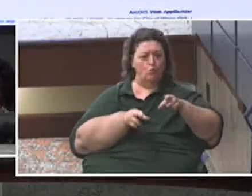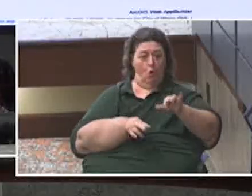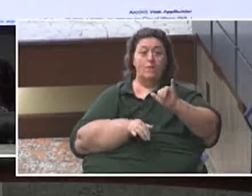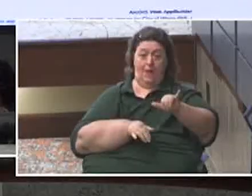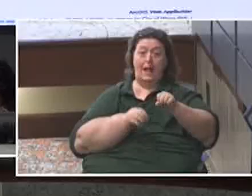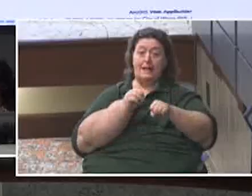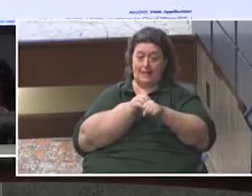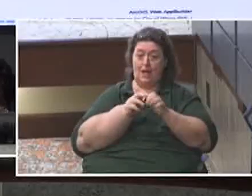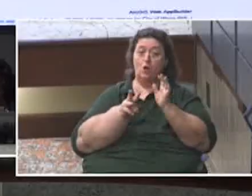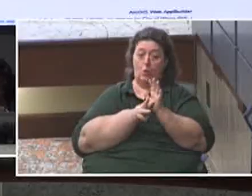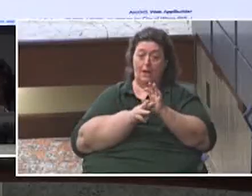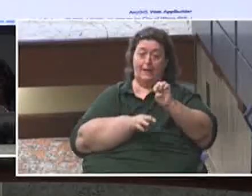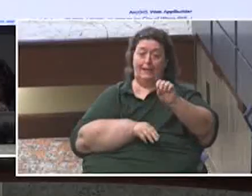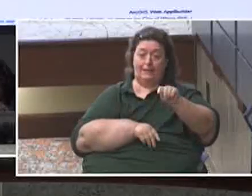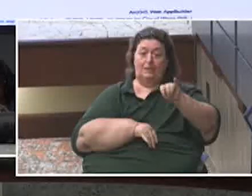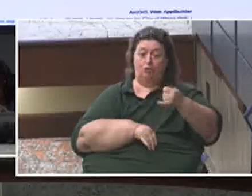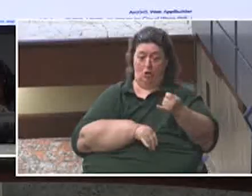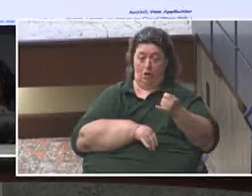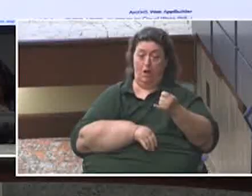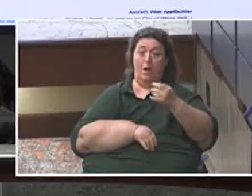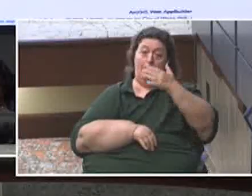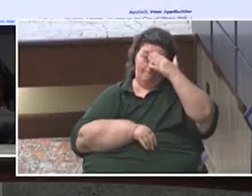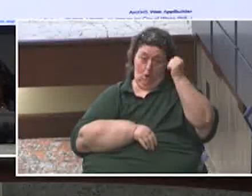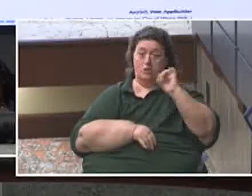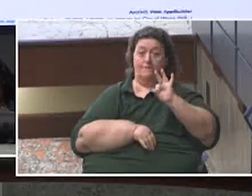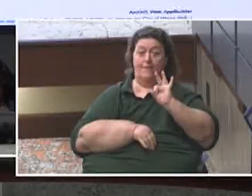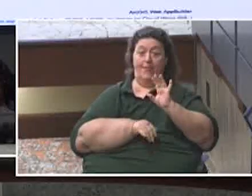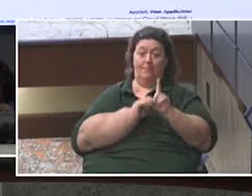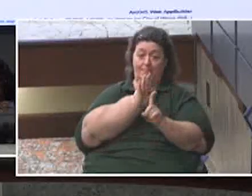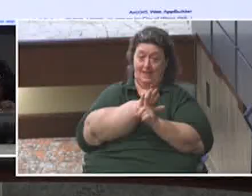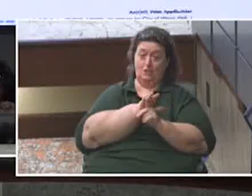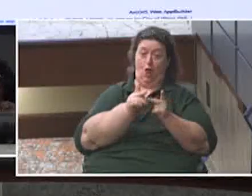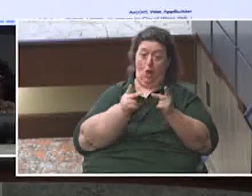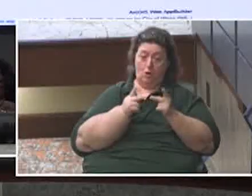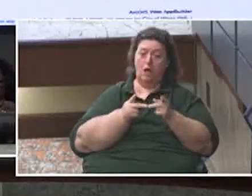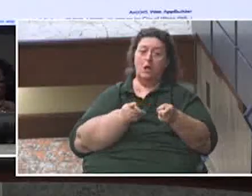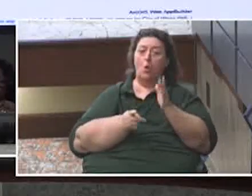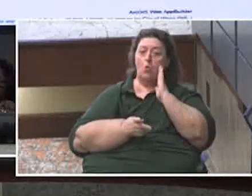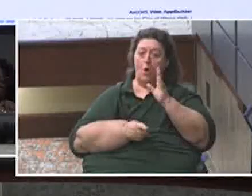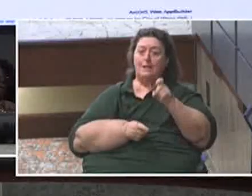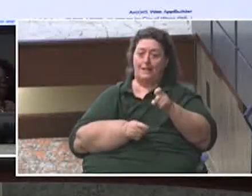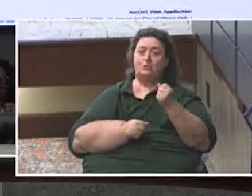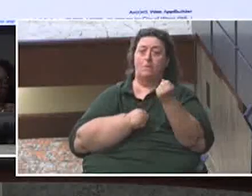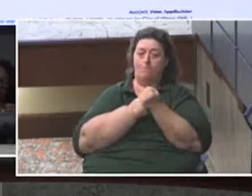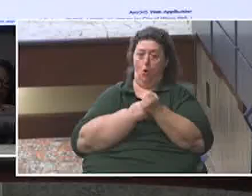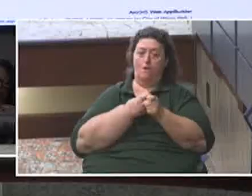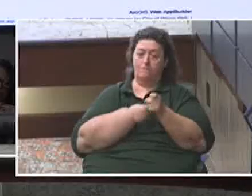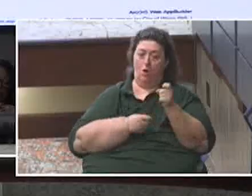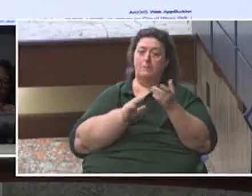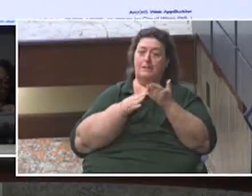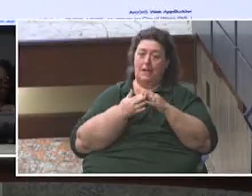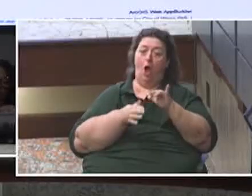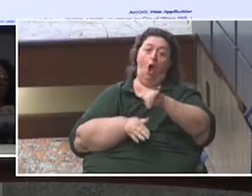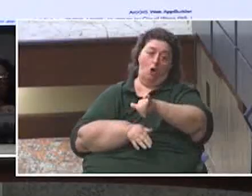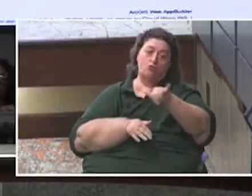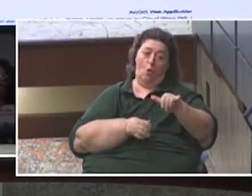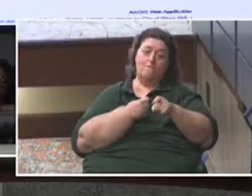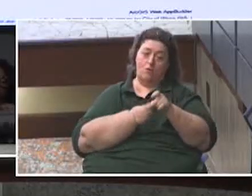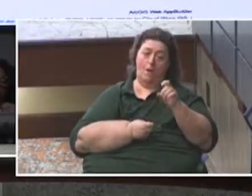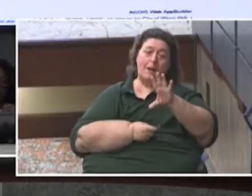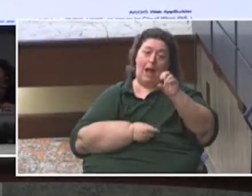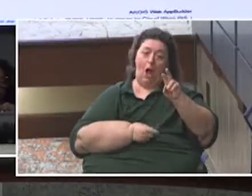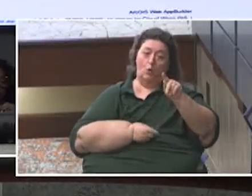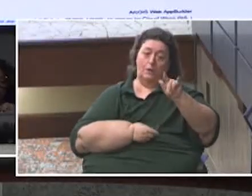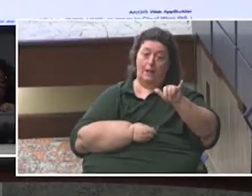Waco ETJ, and because of its location, it would need support from the city as well as the county. Now,